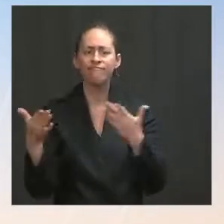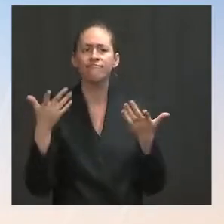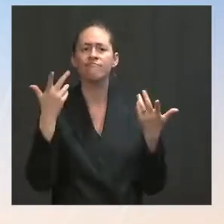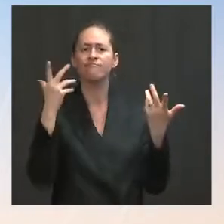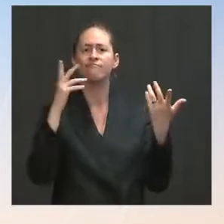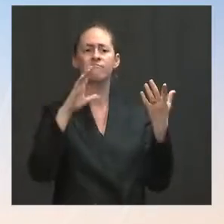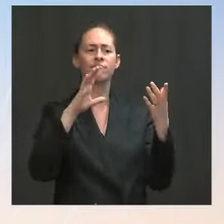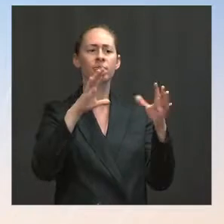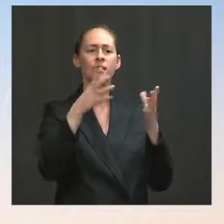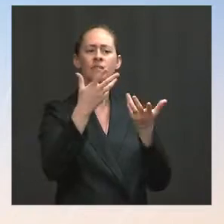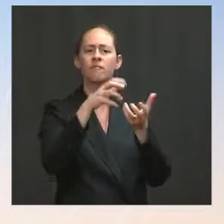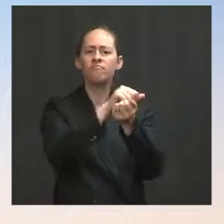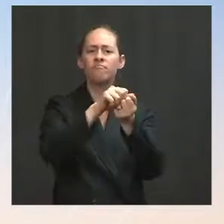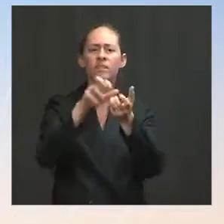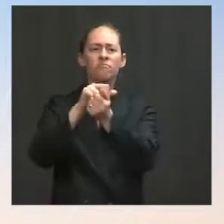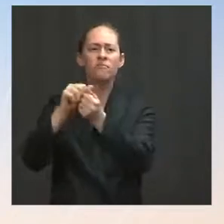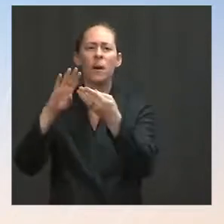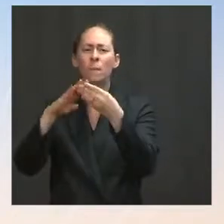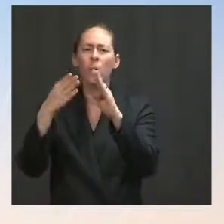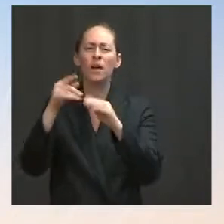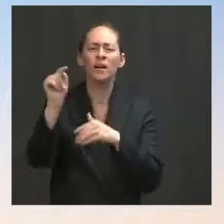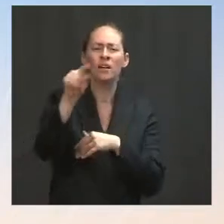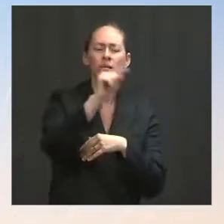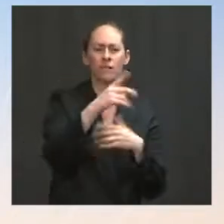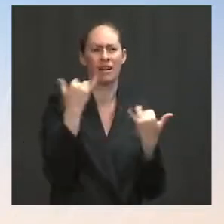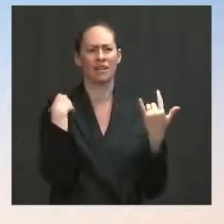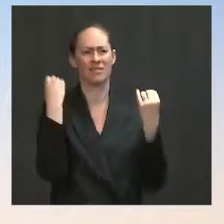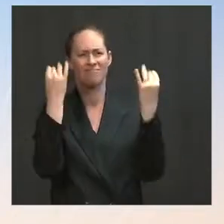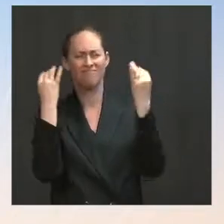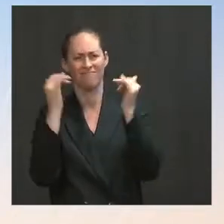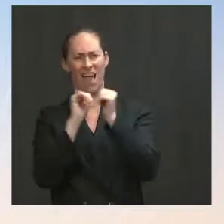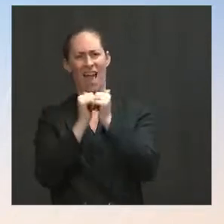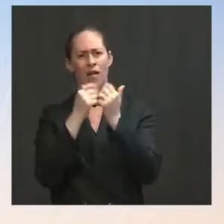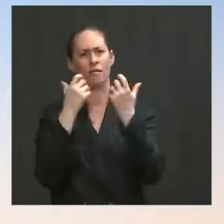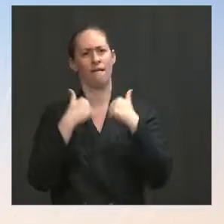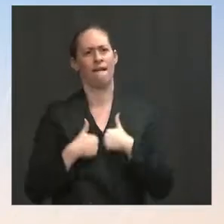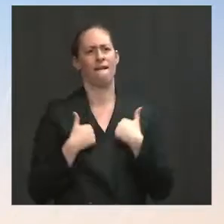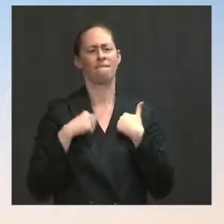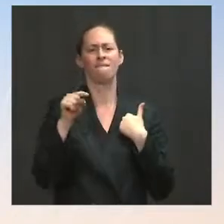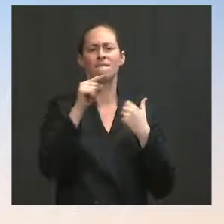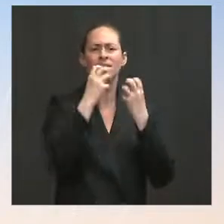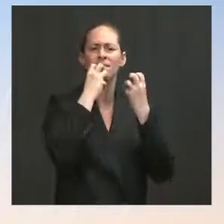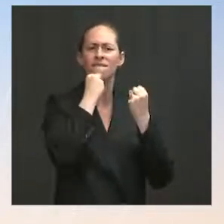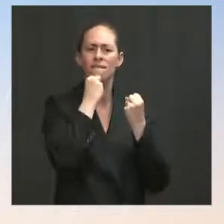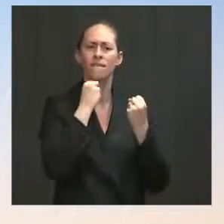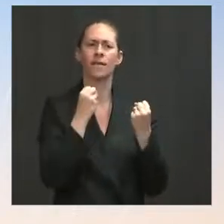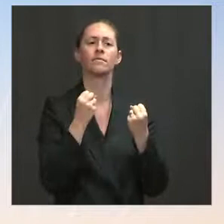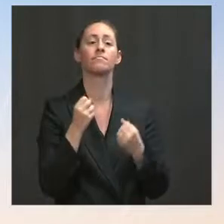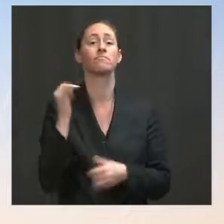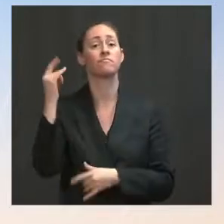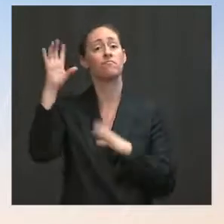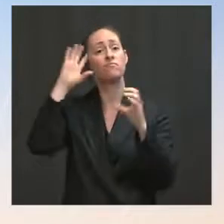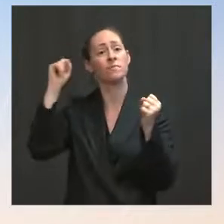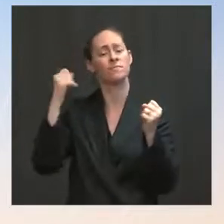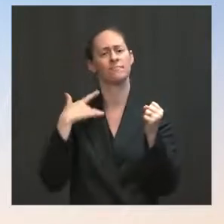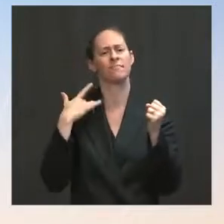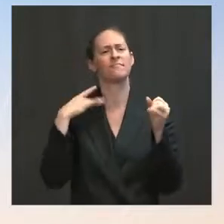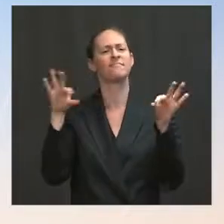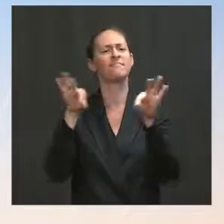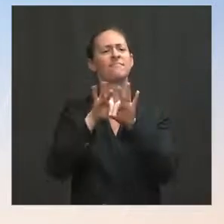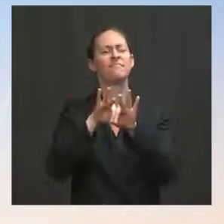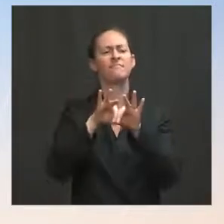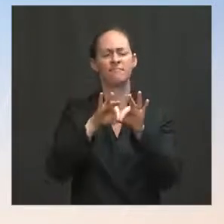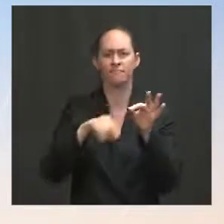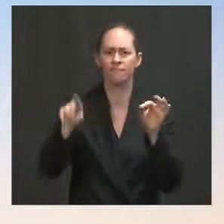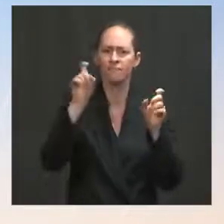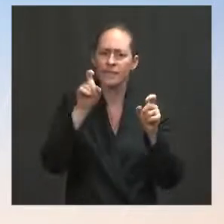is on addressing that head on, saving lives. And he feels it's important enough to communities around the country to continue